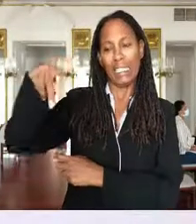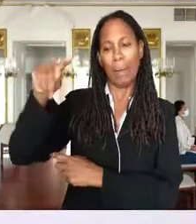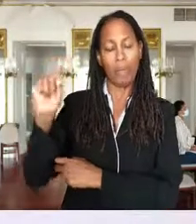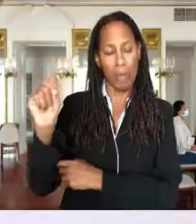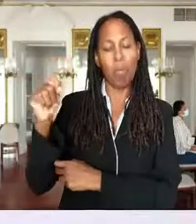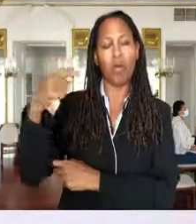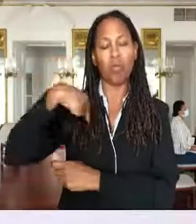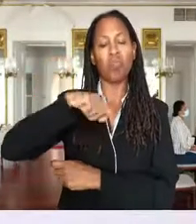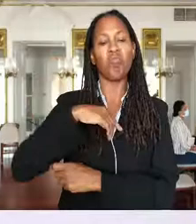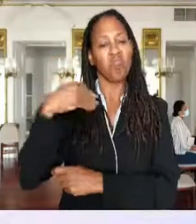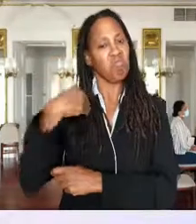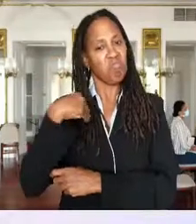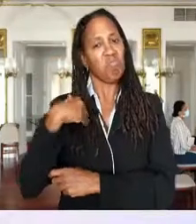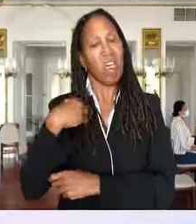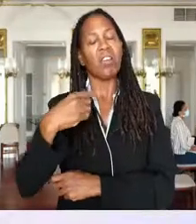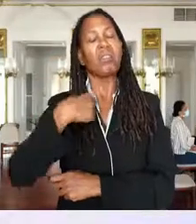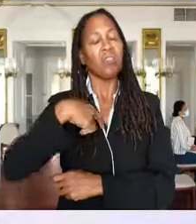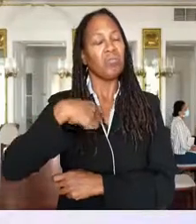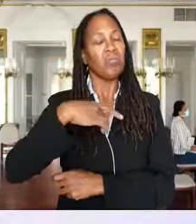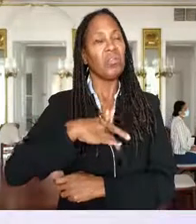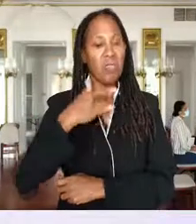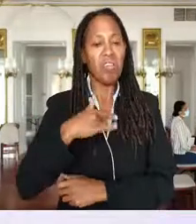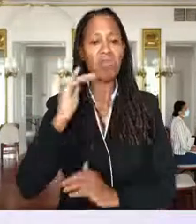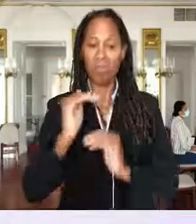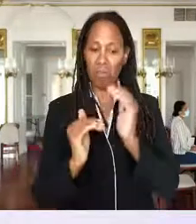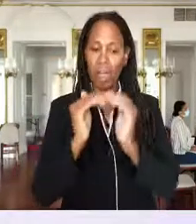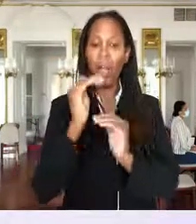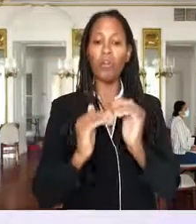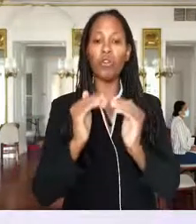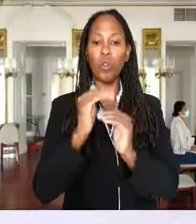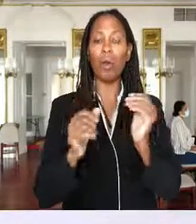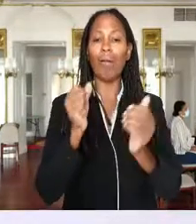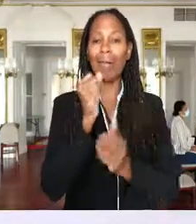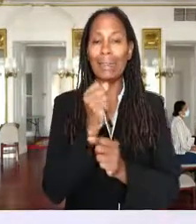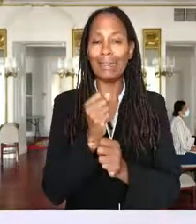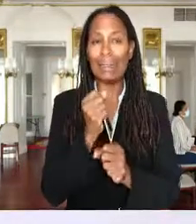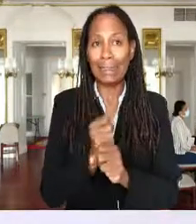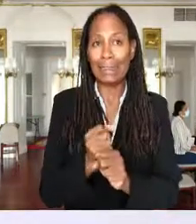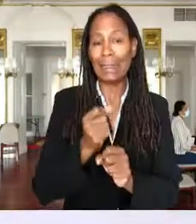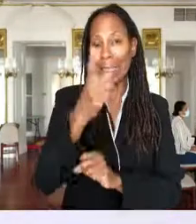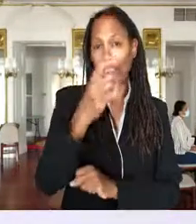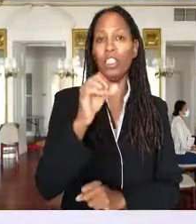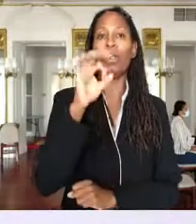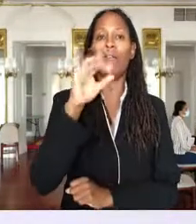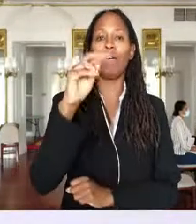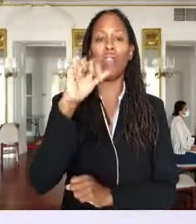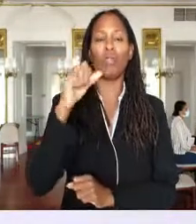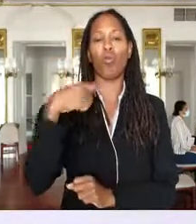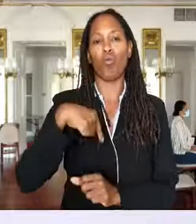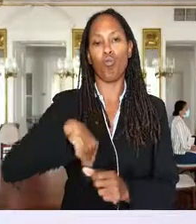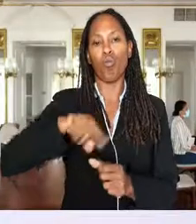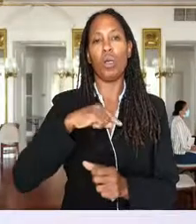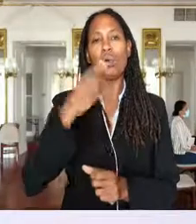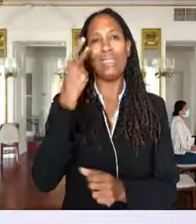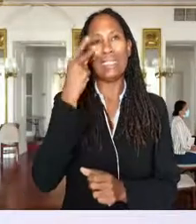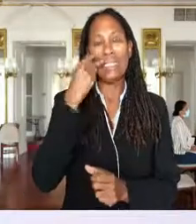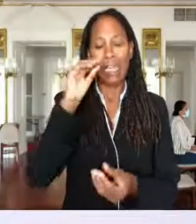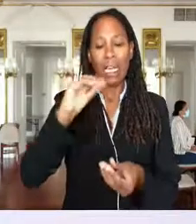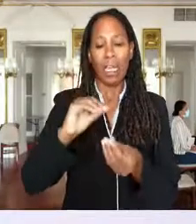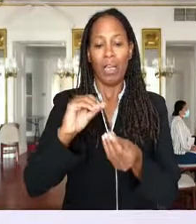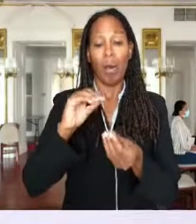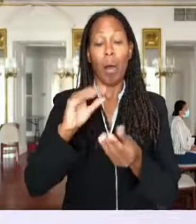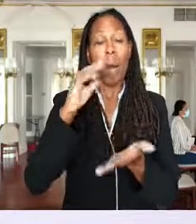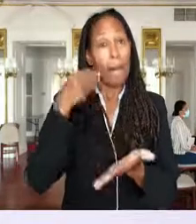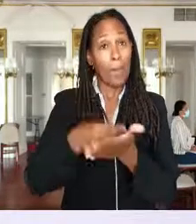terms of financing, and we feel secure. Going into next fiscal year, we're probably going to see like a $10 or $20 million drop in